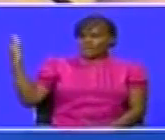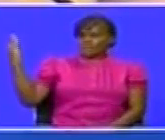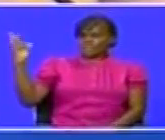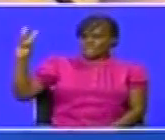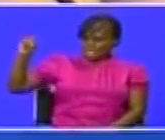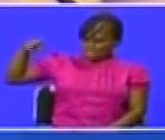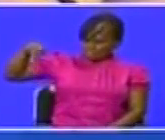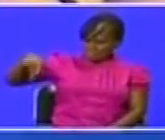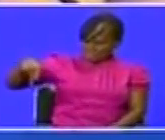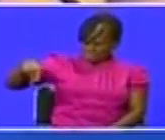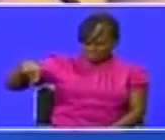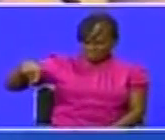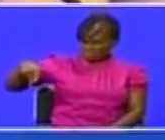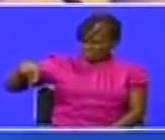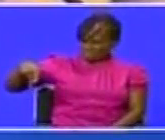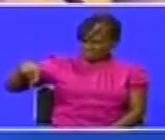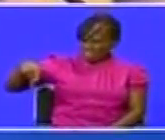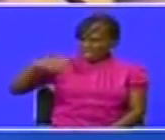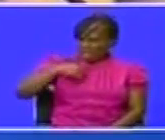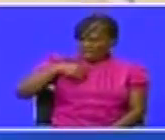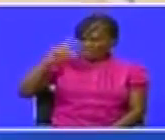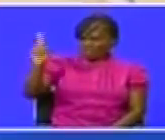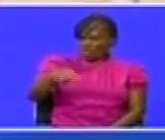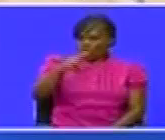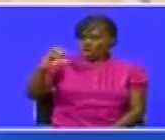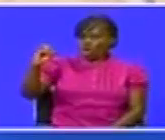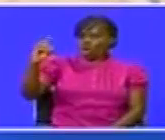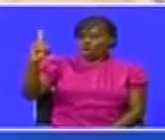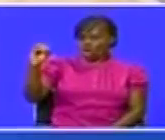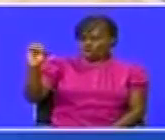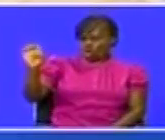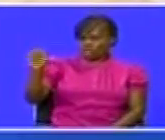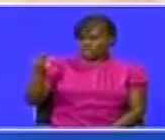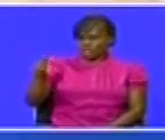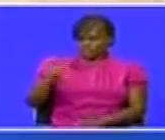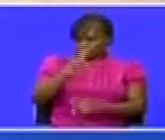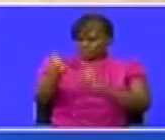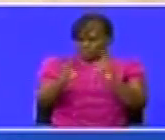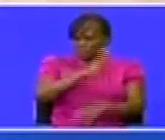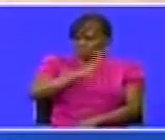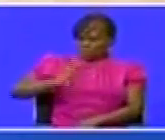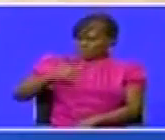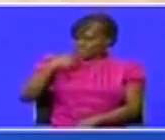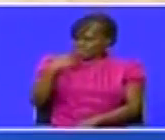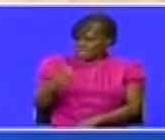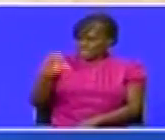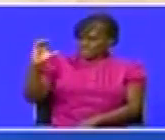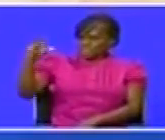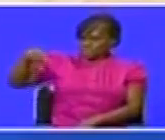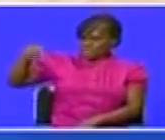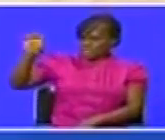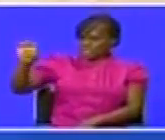parliament, Ferdinand Waititu, had a wrong code. The Kenya National Examination Council has told the court the CPE